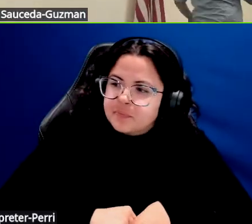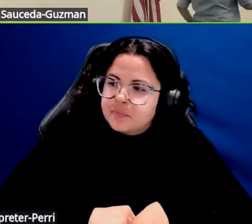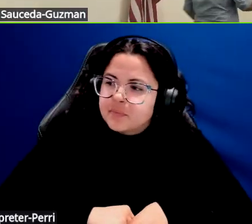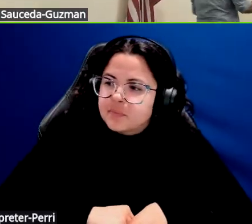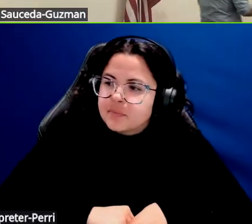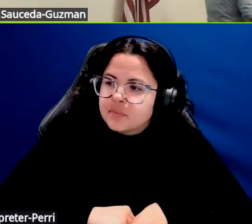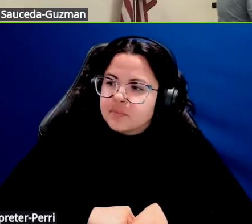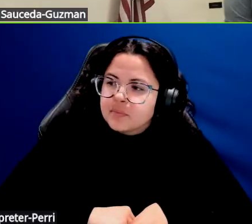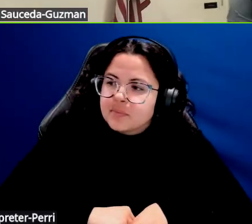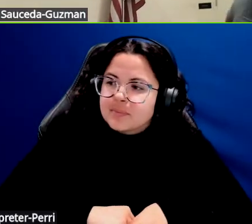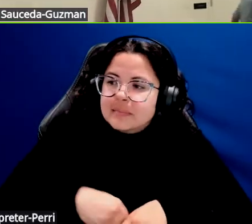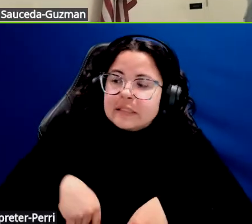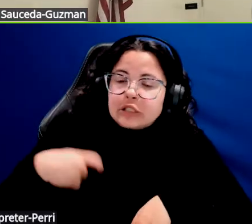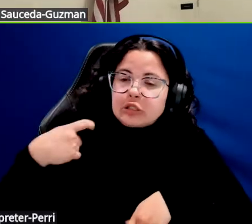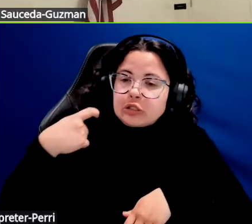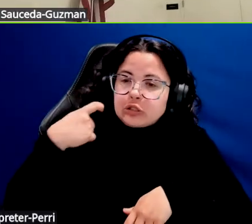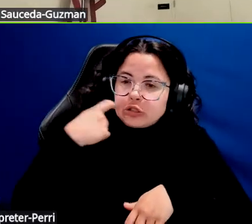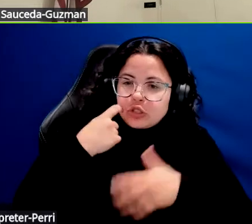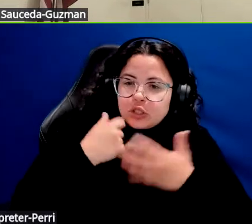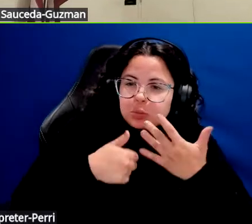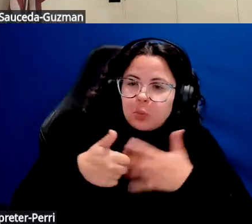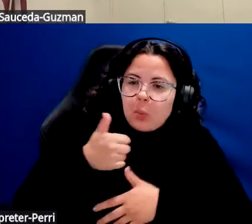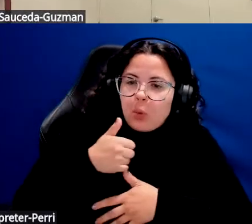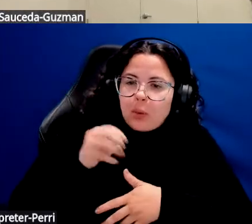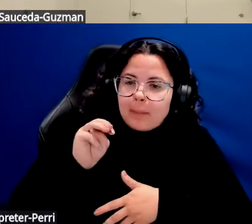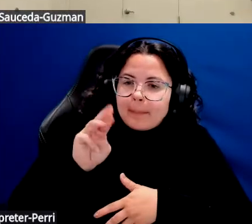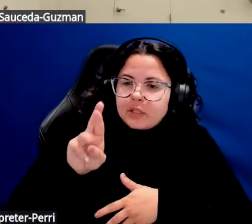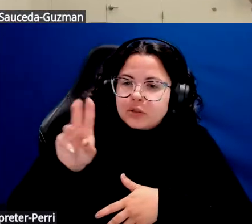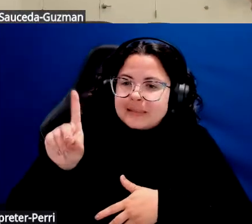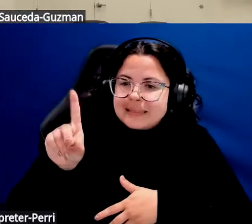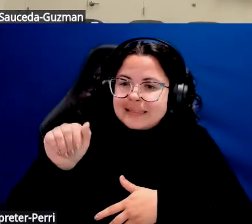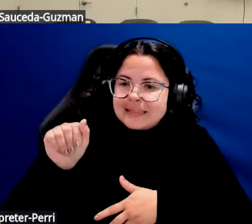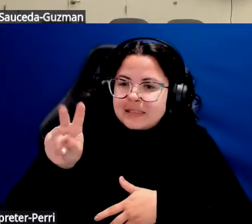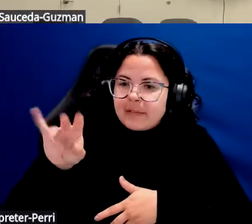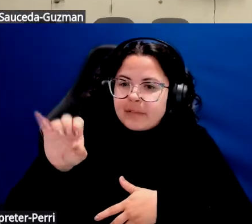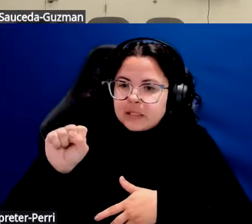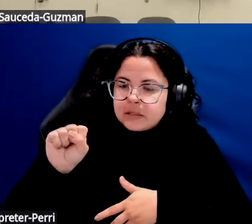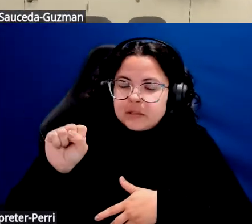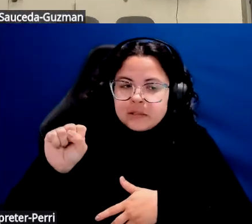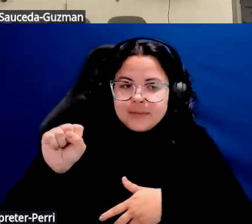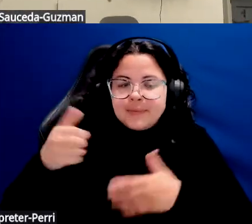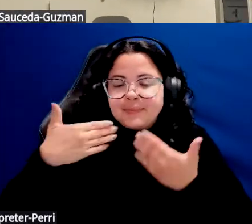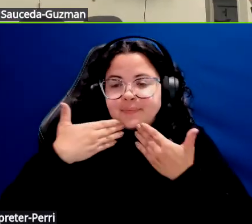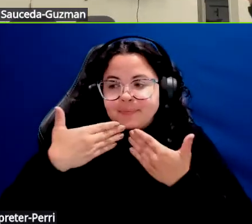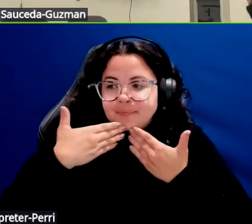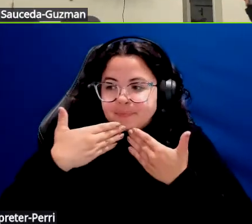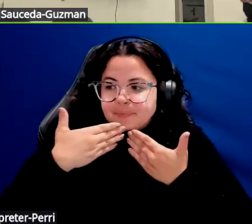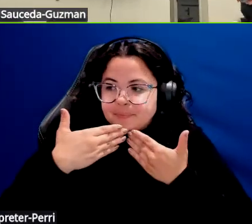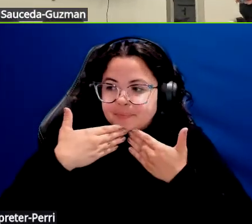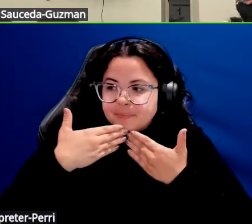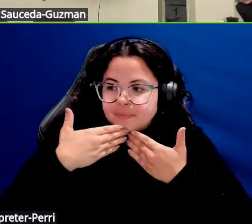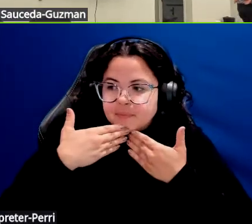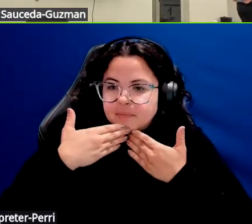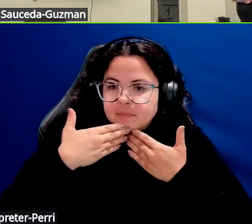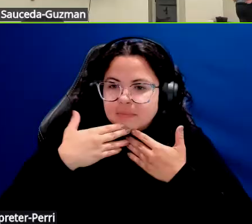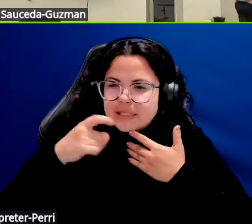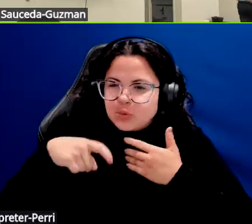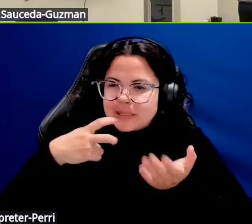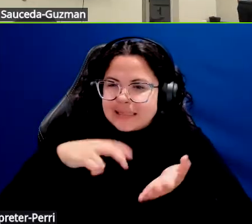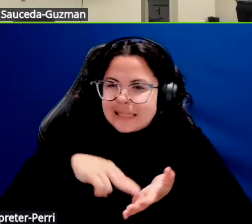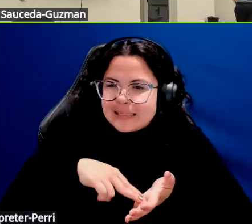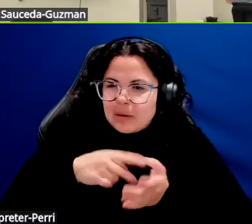I've just promoted Mr. Davis. Yes, Apologies. thank you. Thank you. Stand up for a minute.